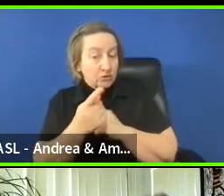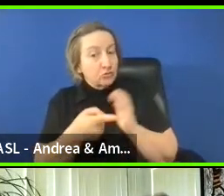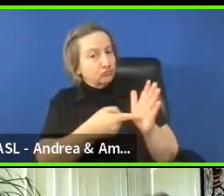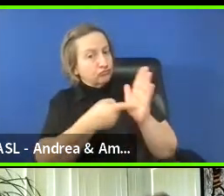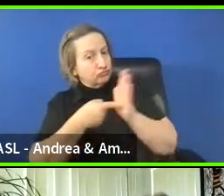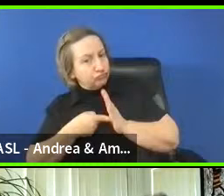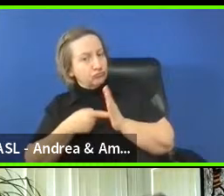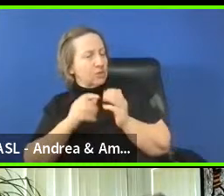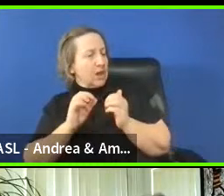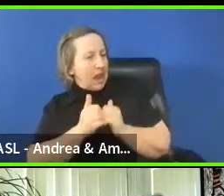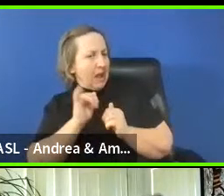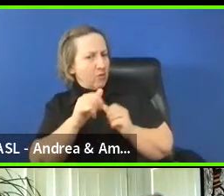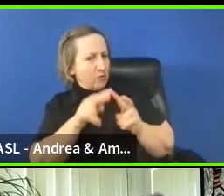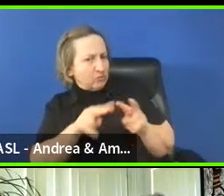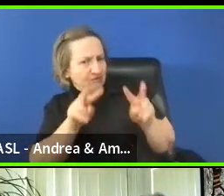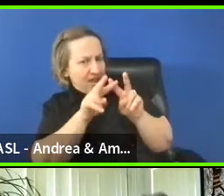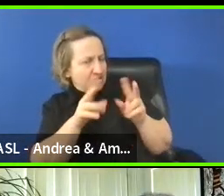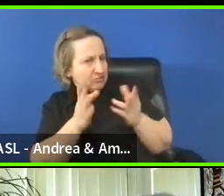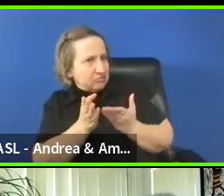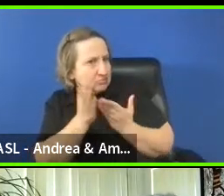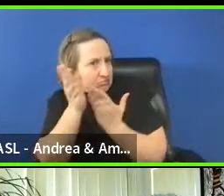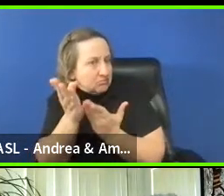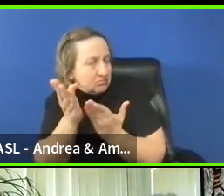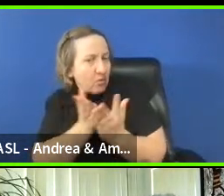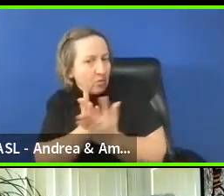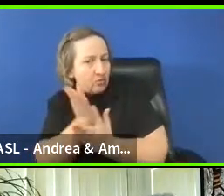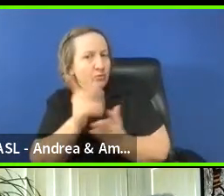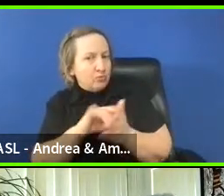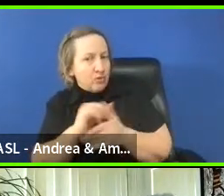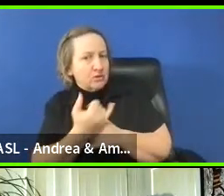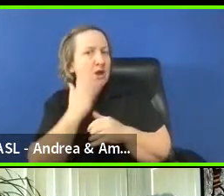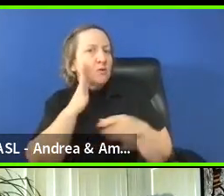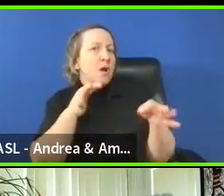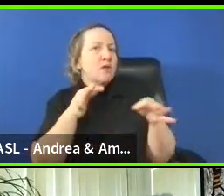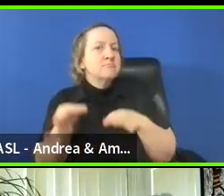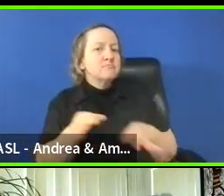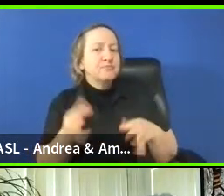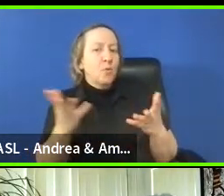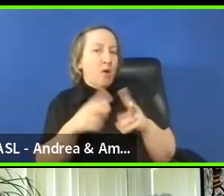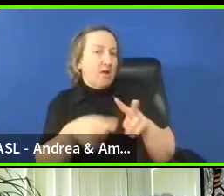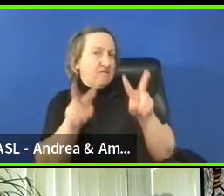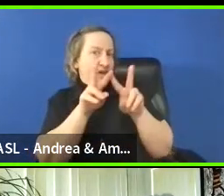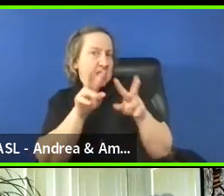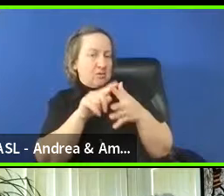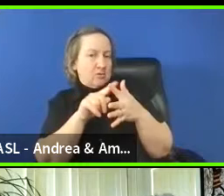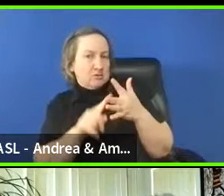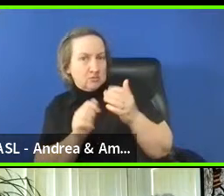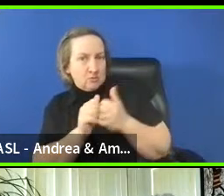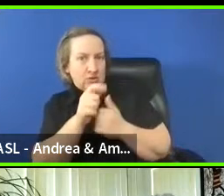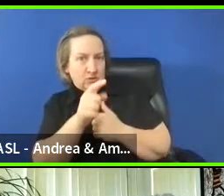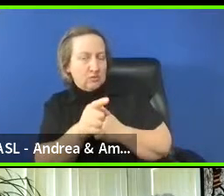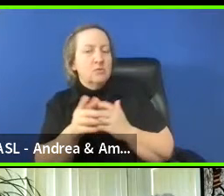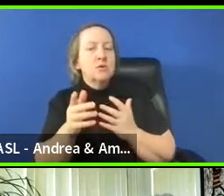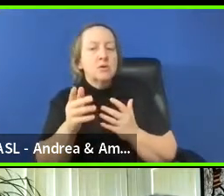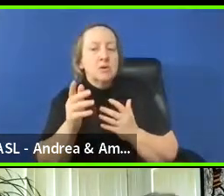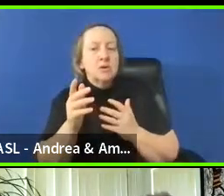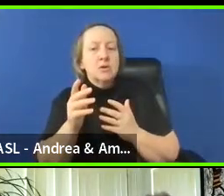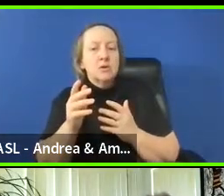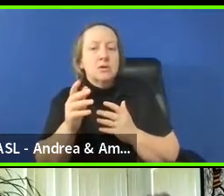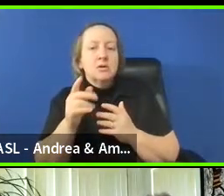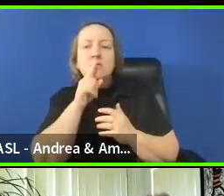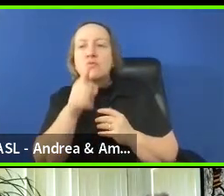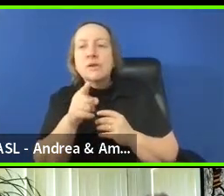how the values are being advanced by the project. And I'll just go through those values quickly with you. Just, they